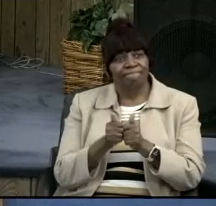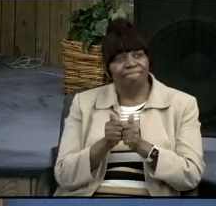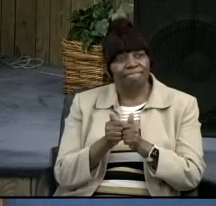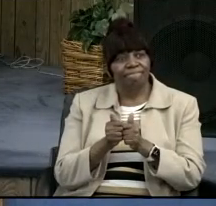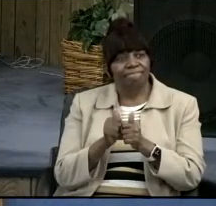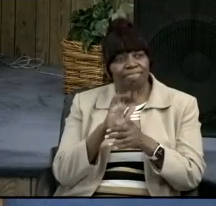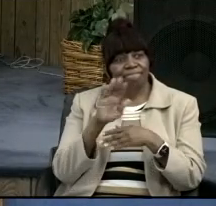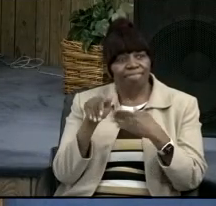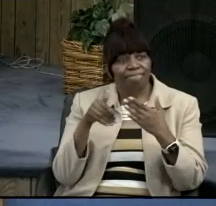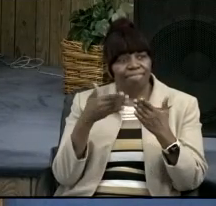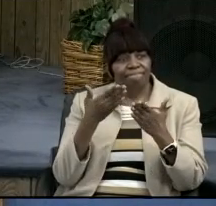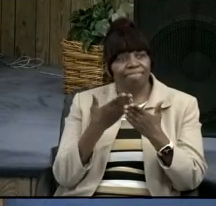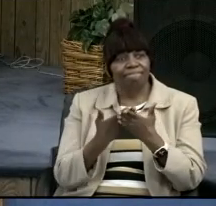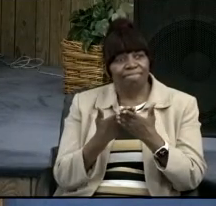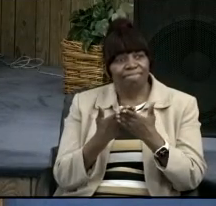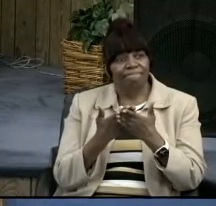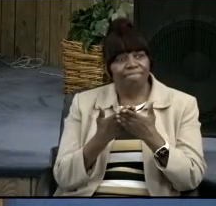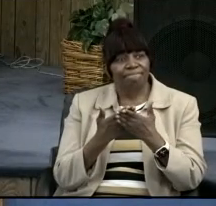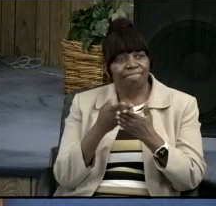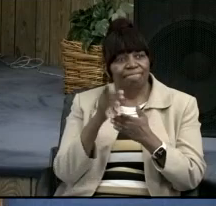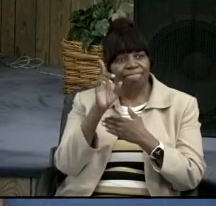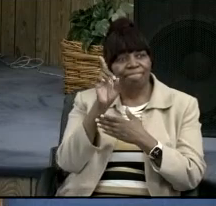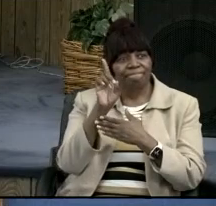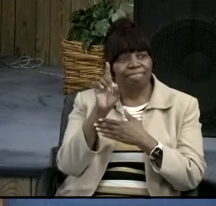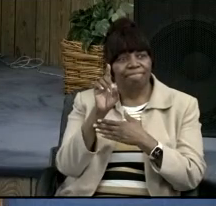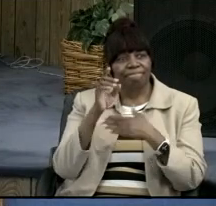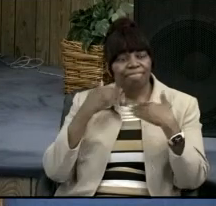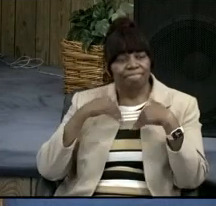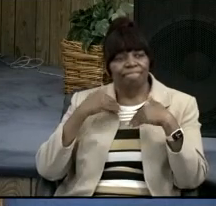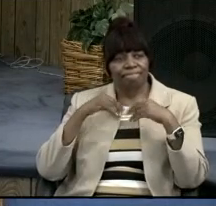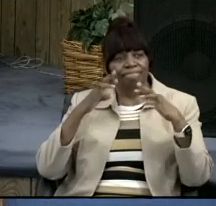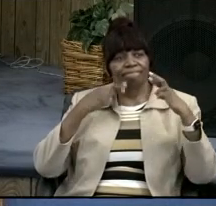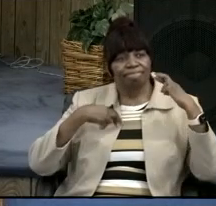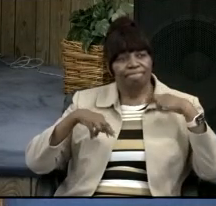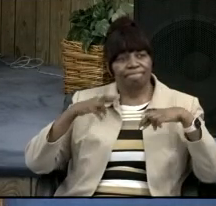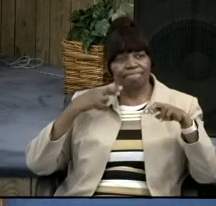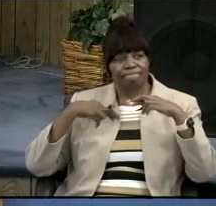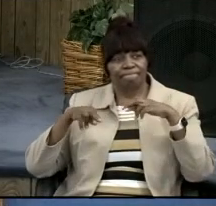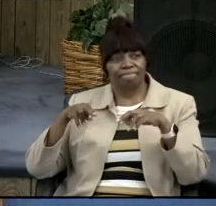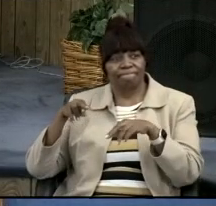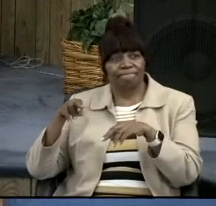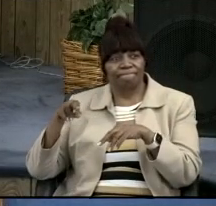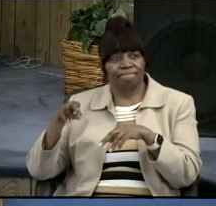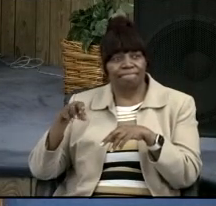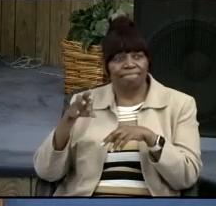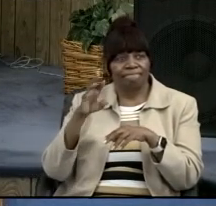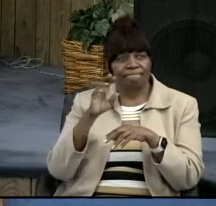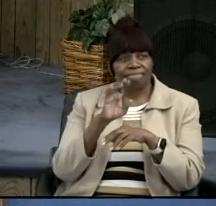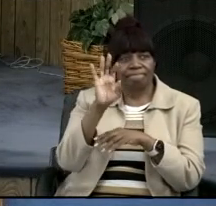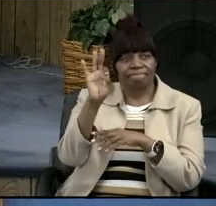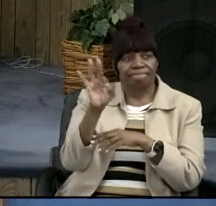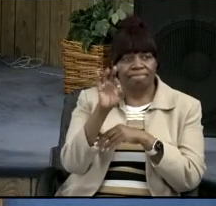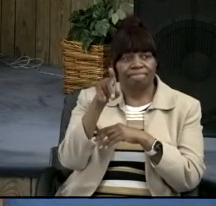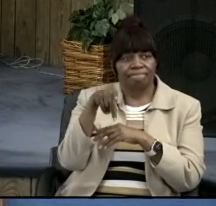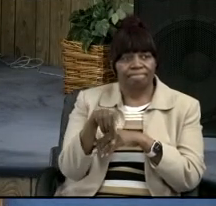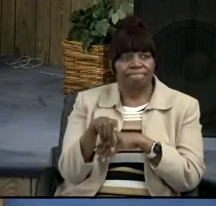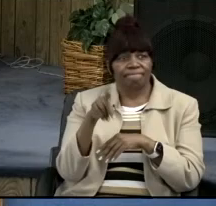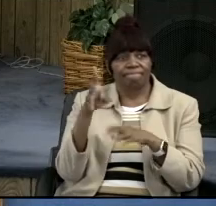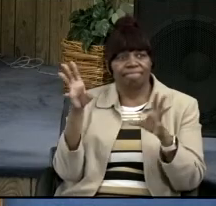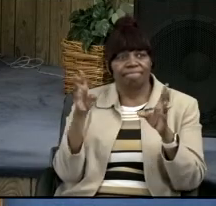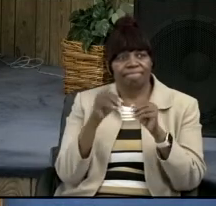sound effects. Let's do a dress rehearsal on Thursday night. I know that there was Pathfinder meeting at